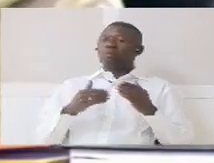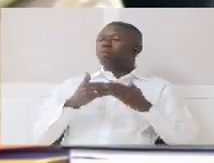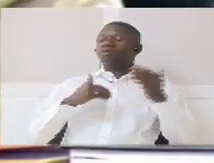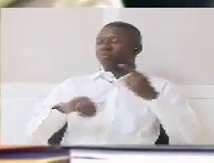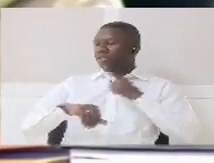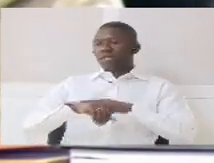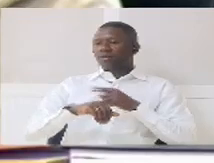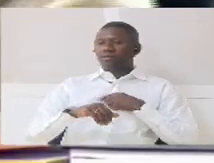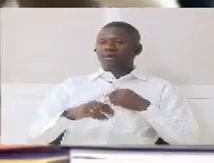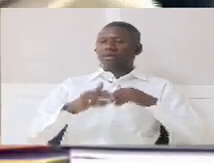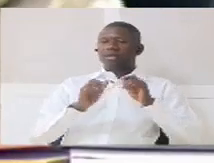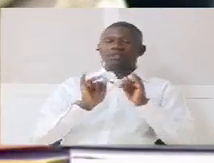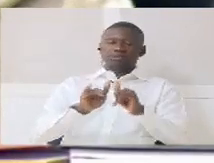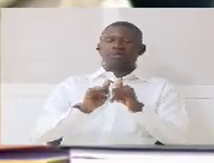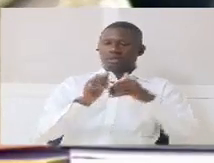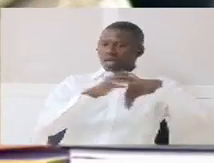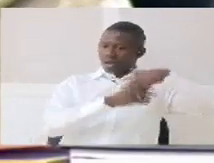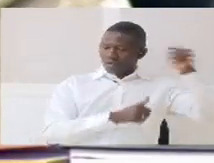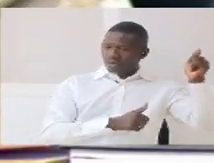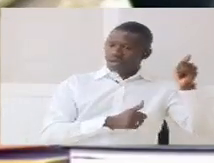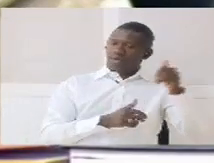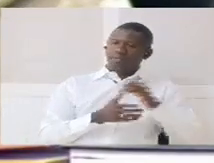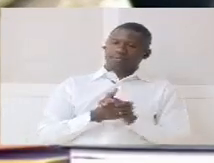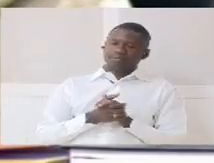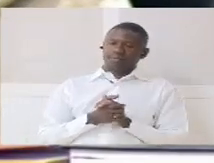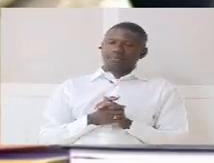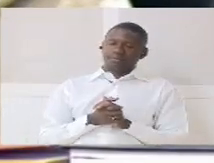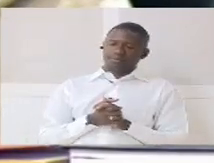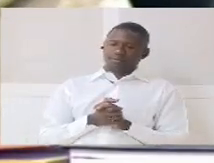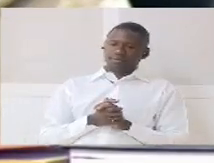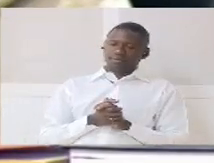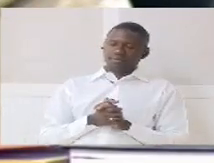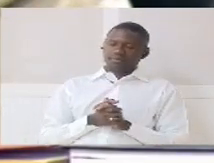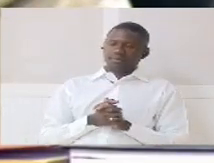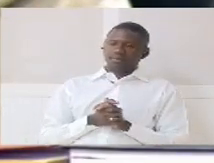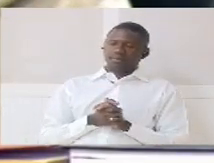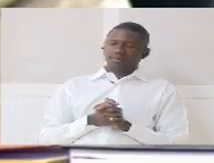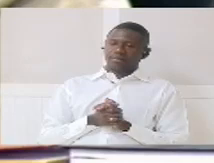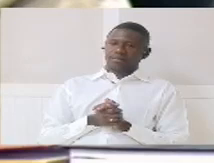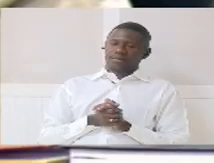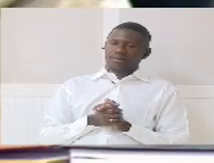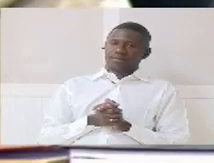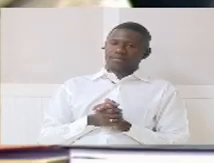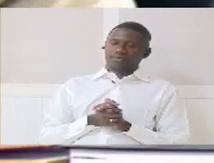was not permanently at the prison. Mr. Witness. I'm coming. Yes, arrive. I'm coming.